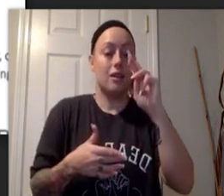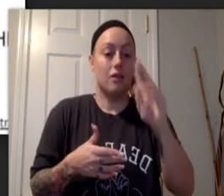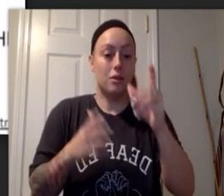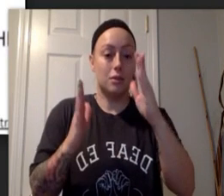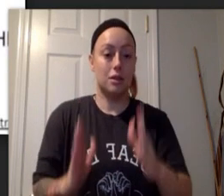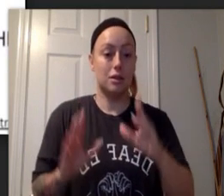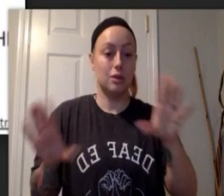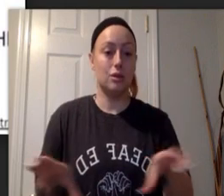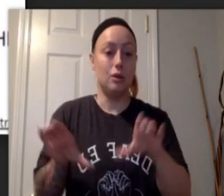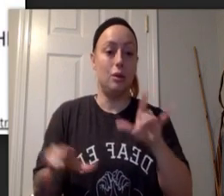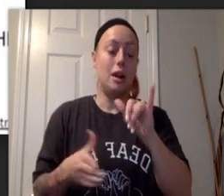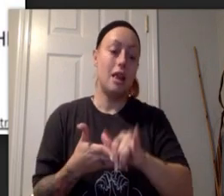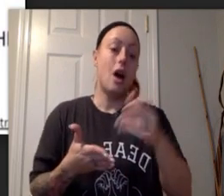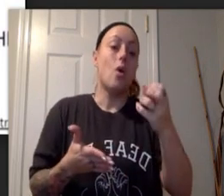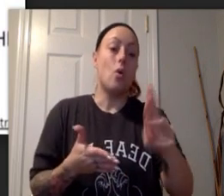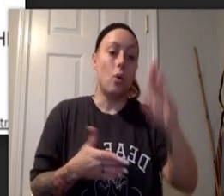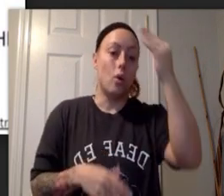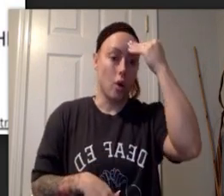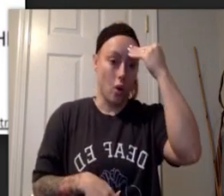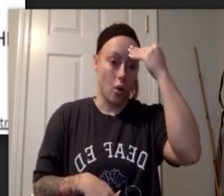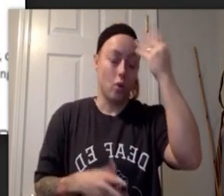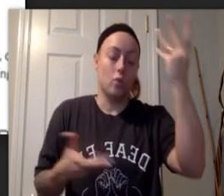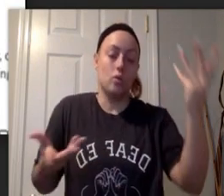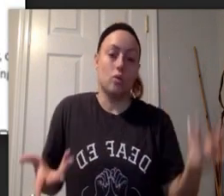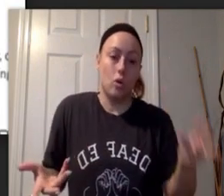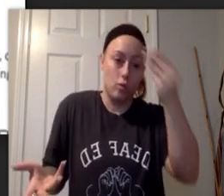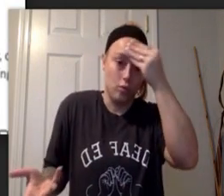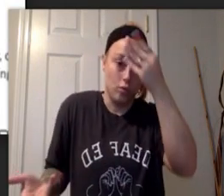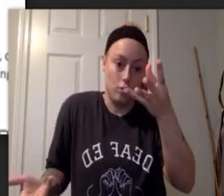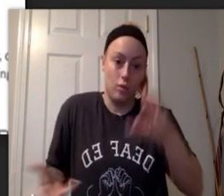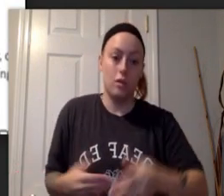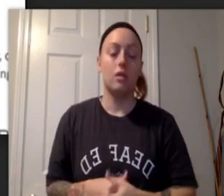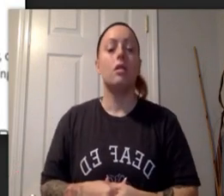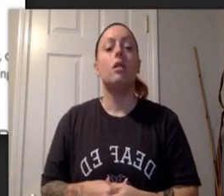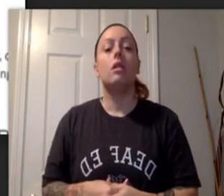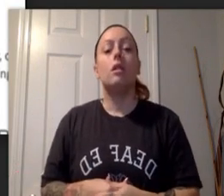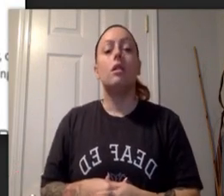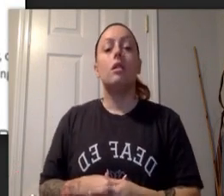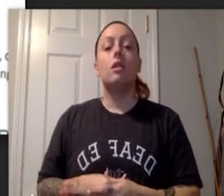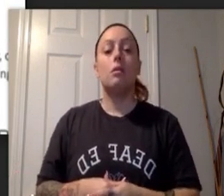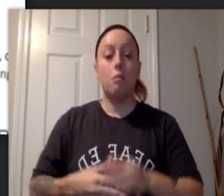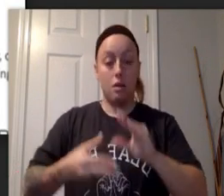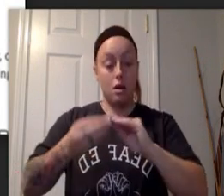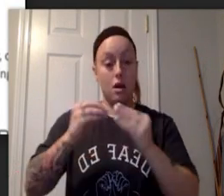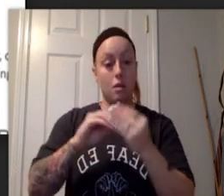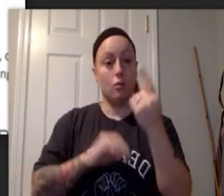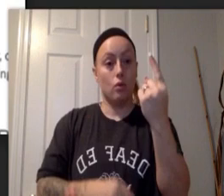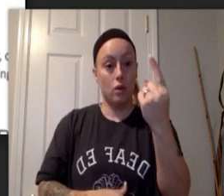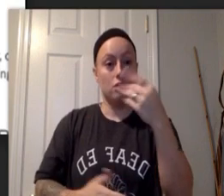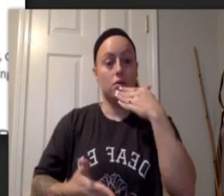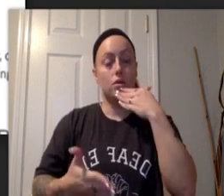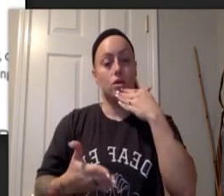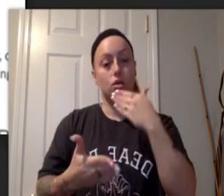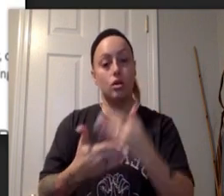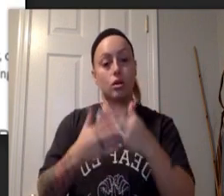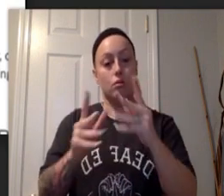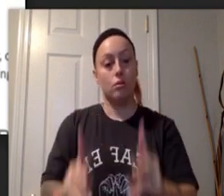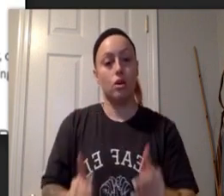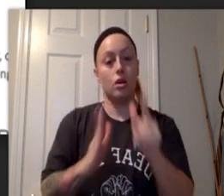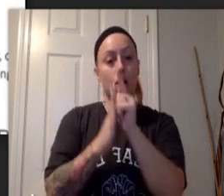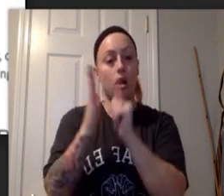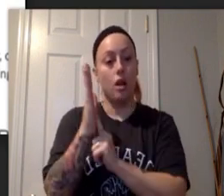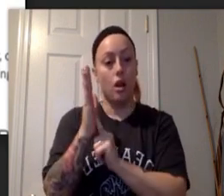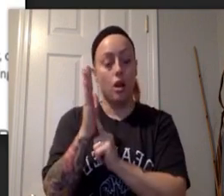of that law necessarily. So, again, though, the number one, there is a Good Samaritan law that protects you